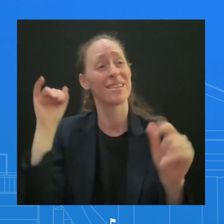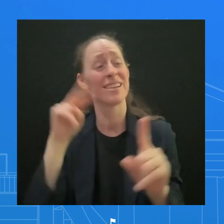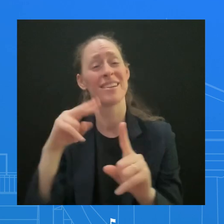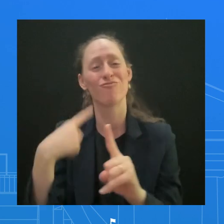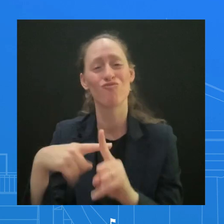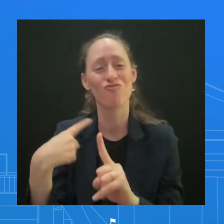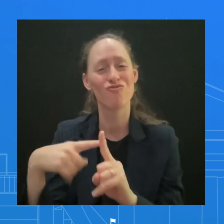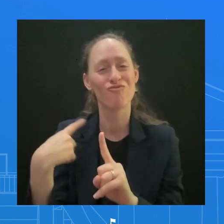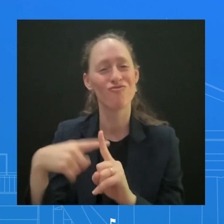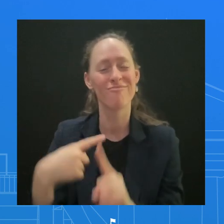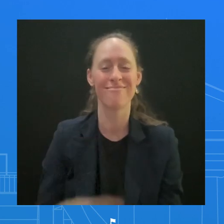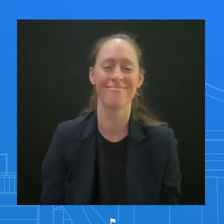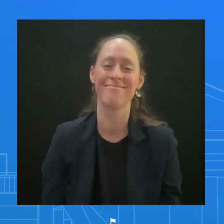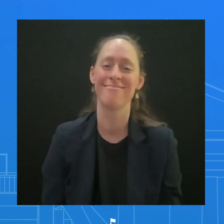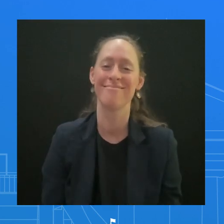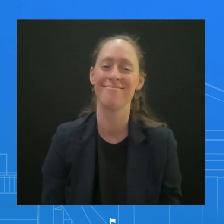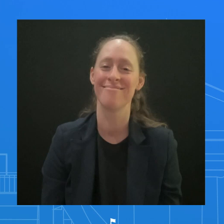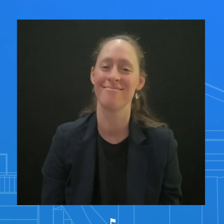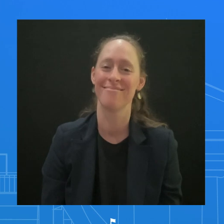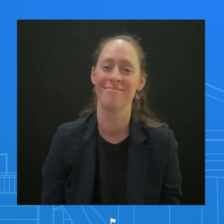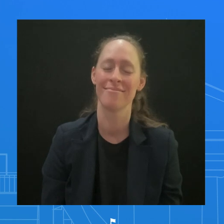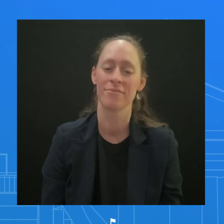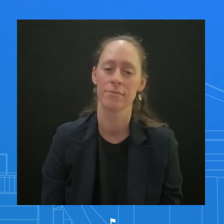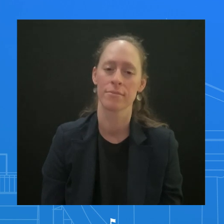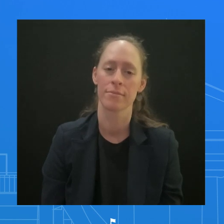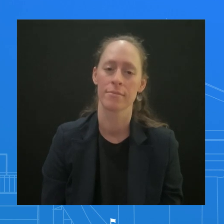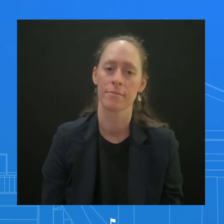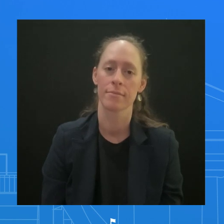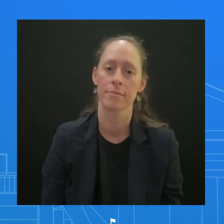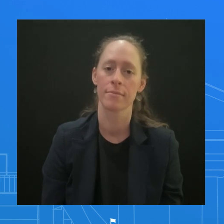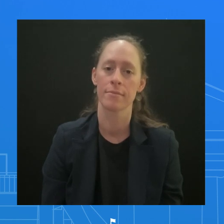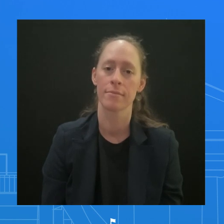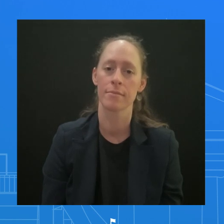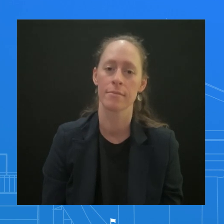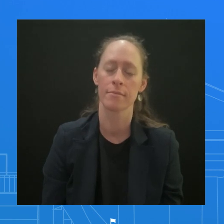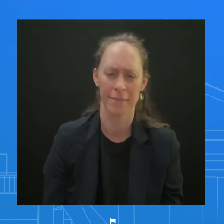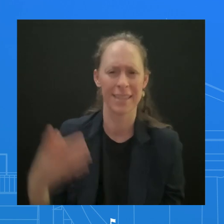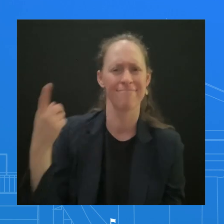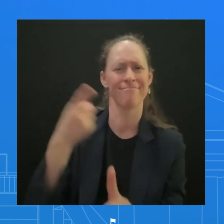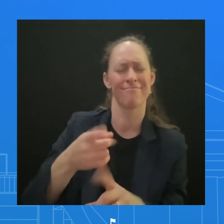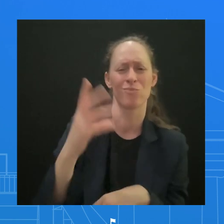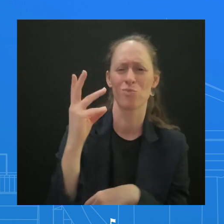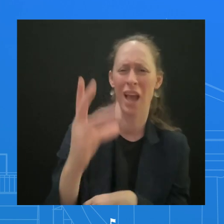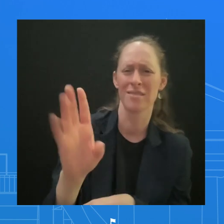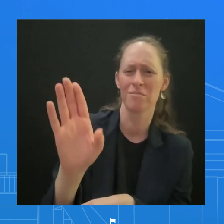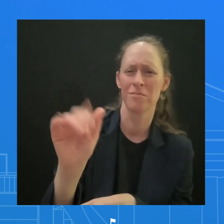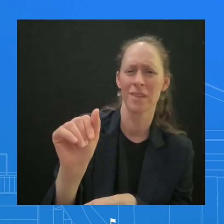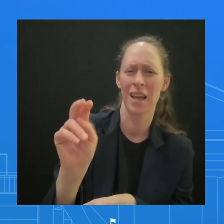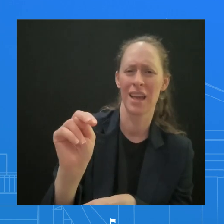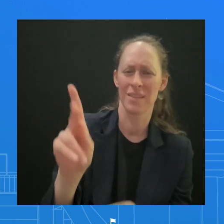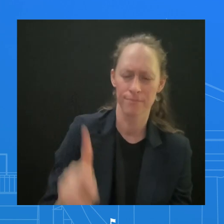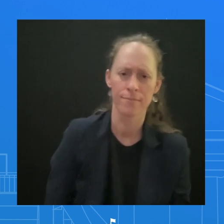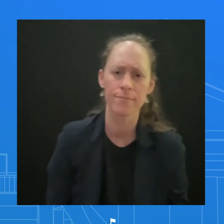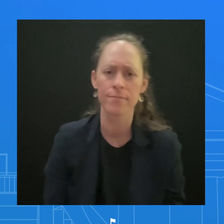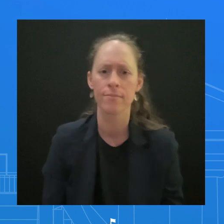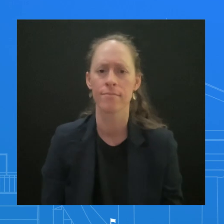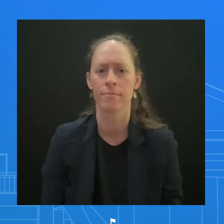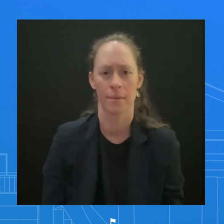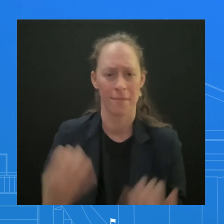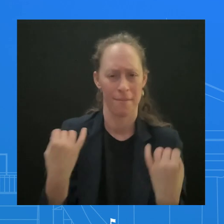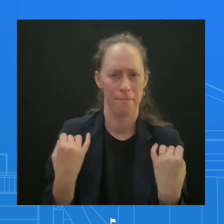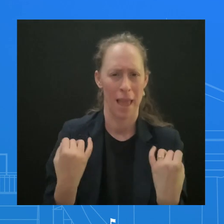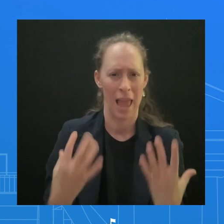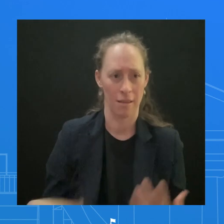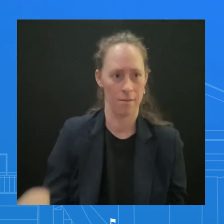what's happening in the West Bank, many scholars believe that the two-state solution option is not viable, yet you